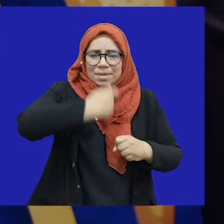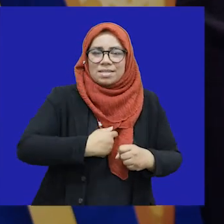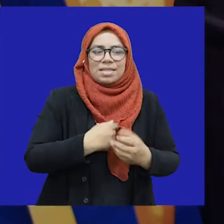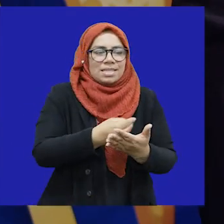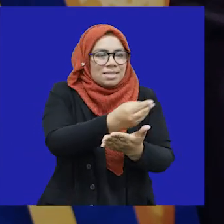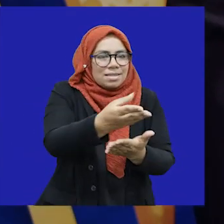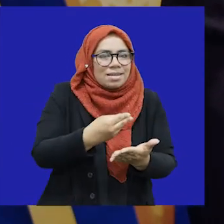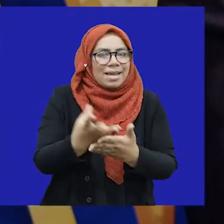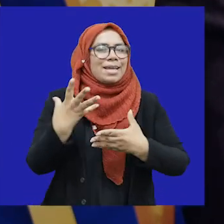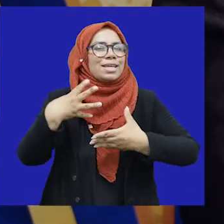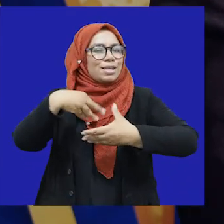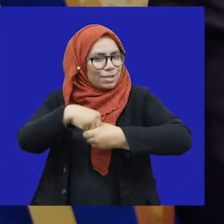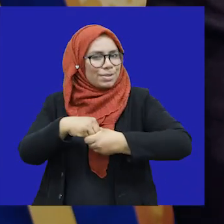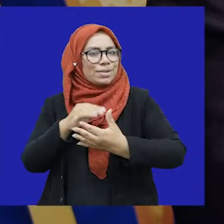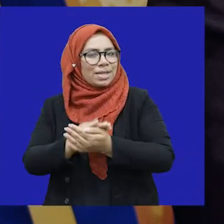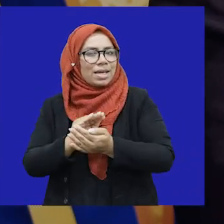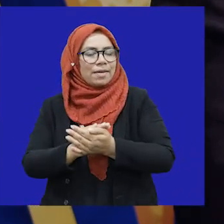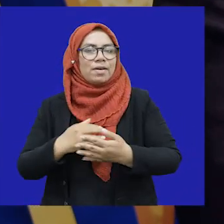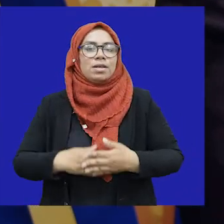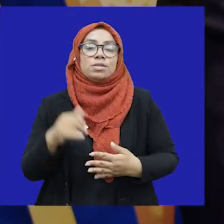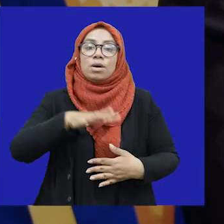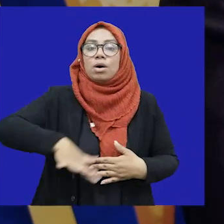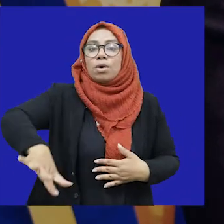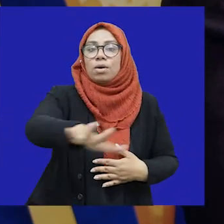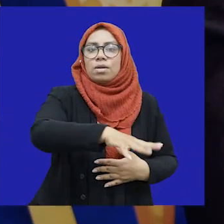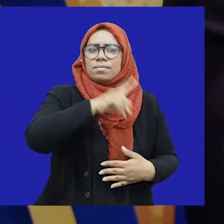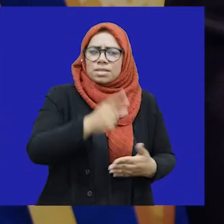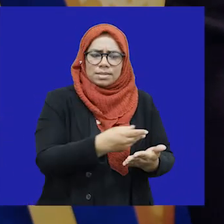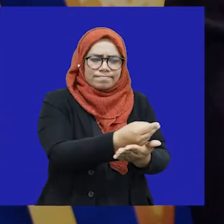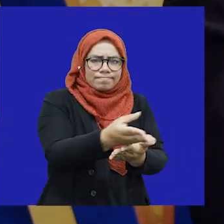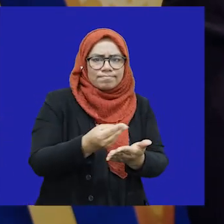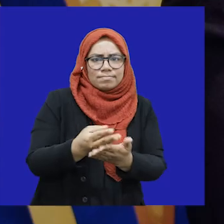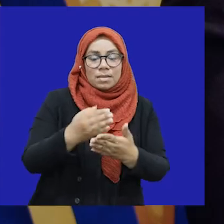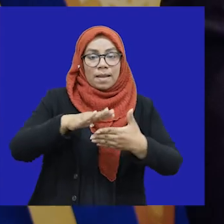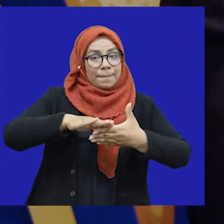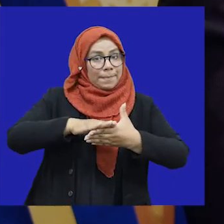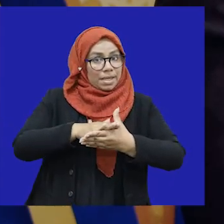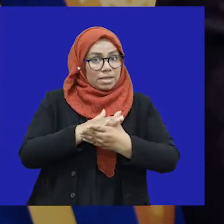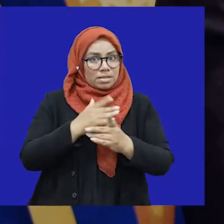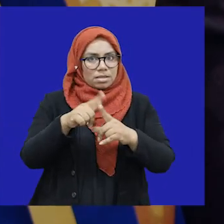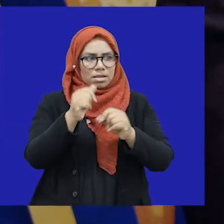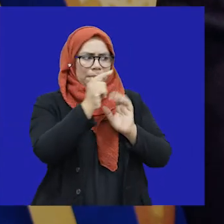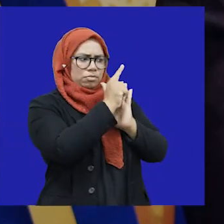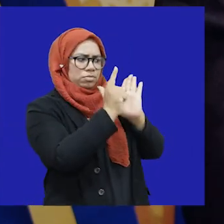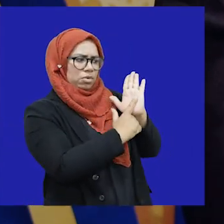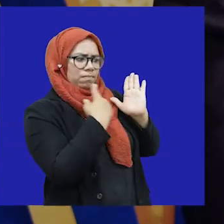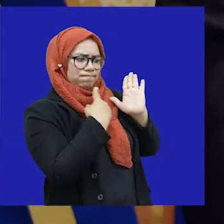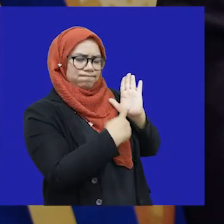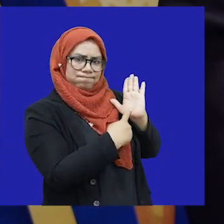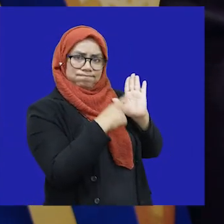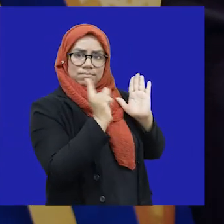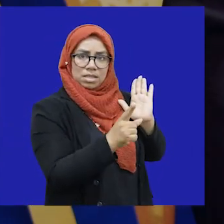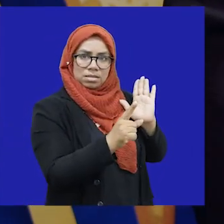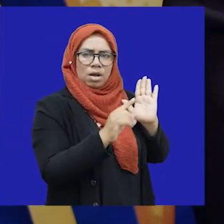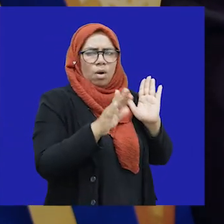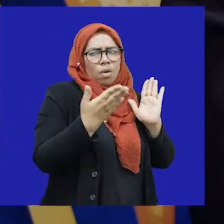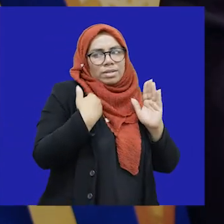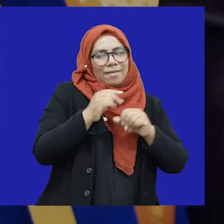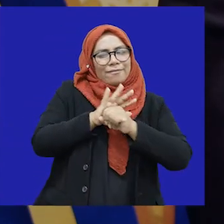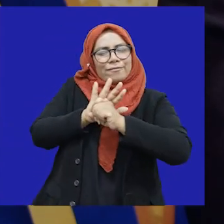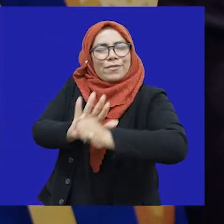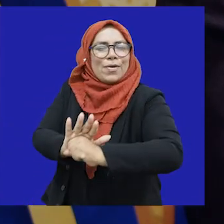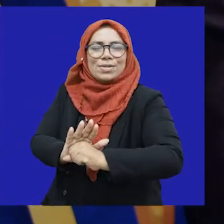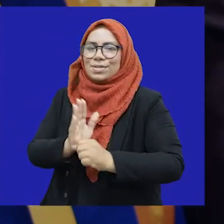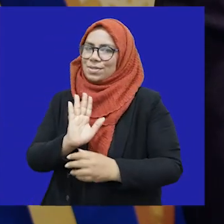zakat? Priority should be given to those in greatest need, all categories are entitled, but those with